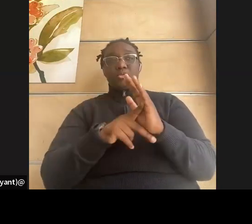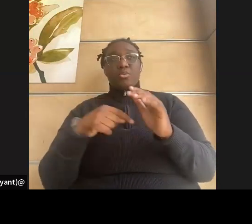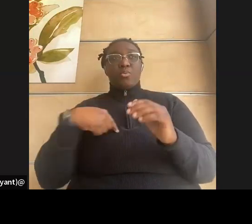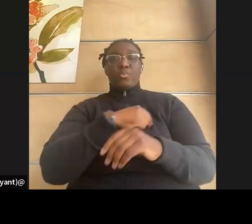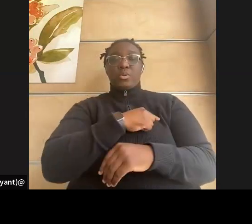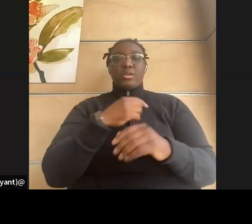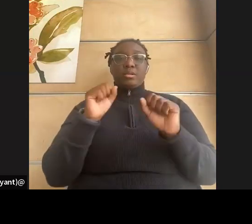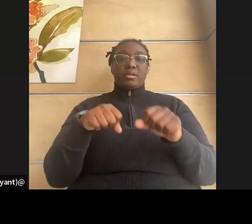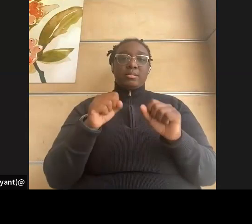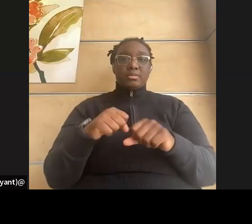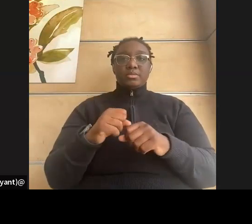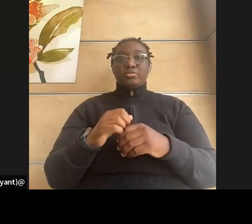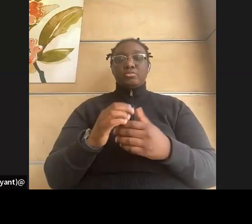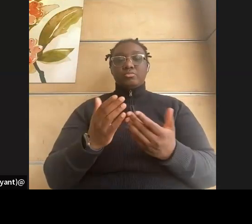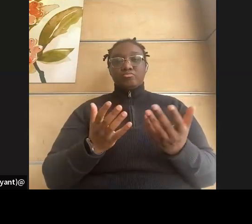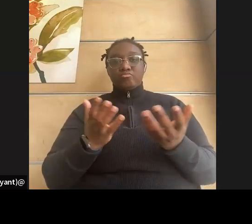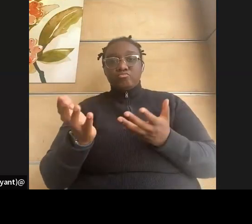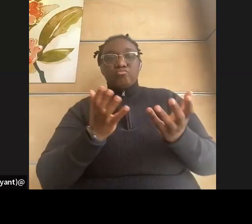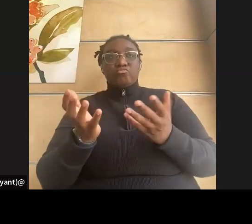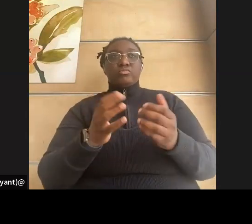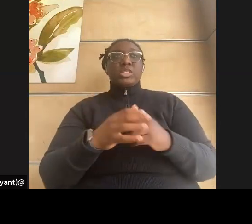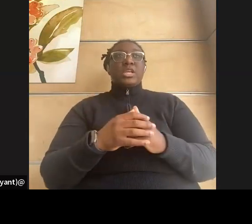and engage with over 4,500,